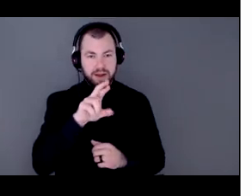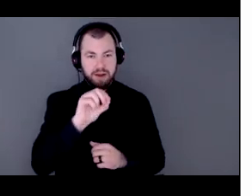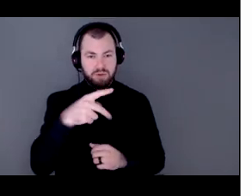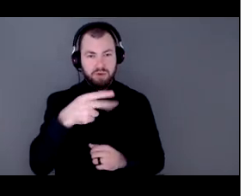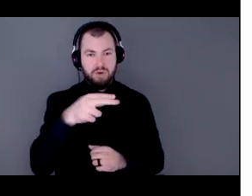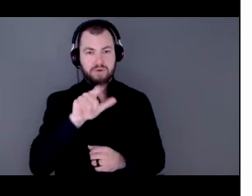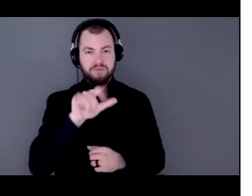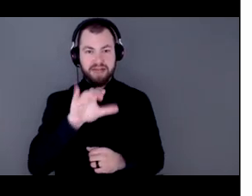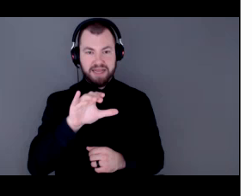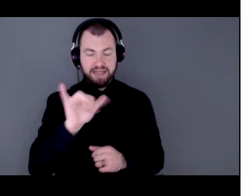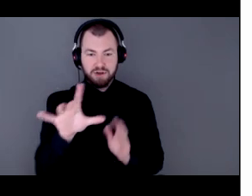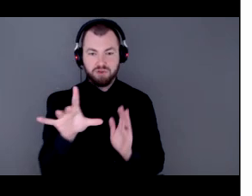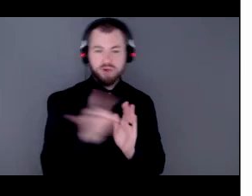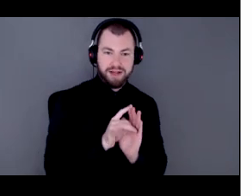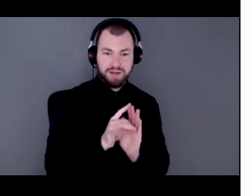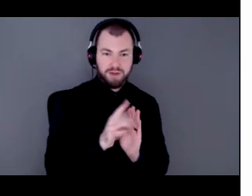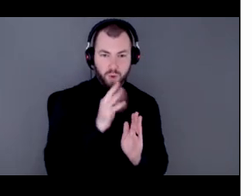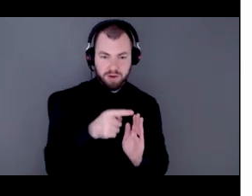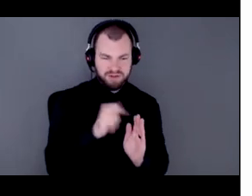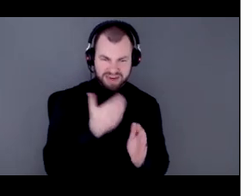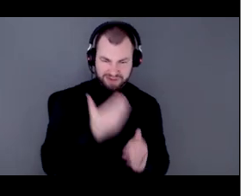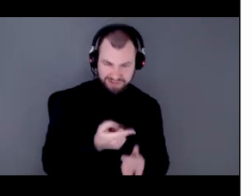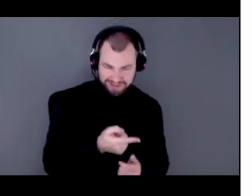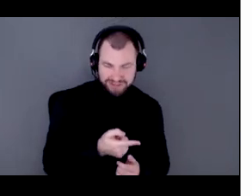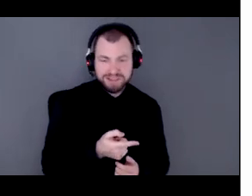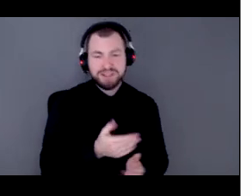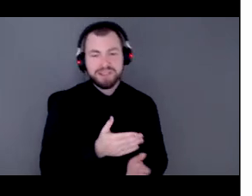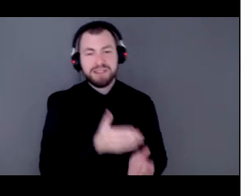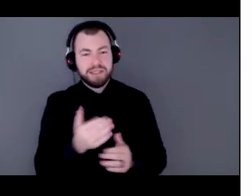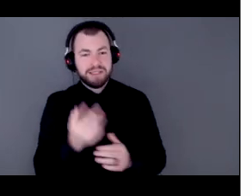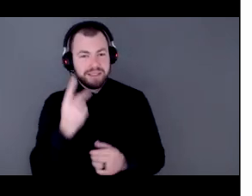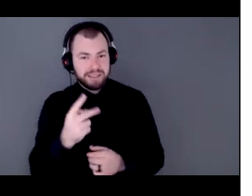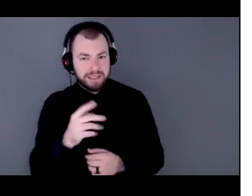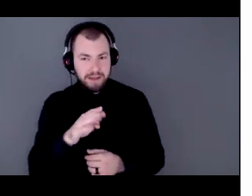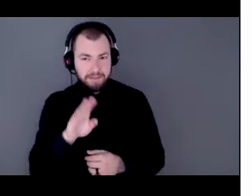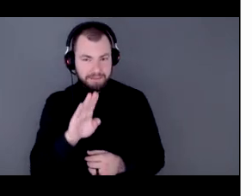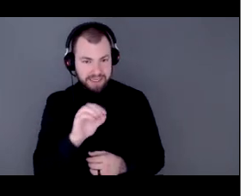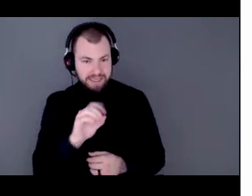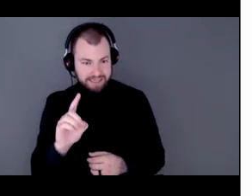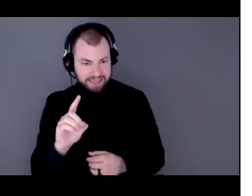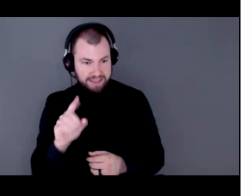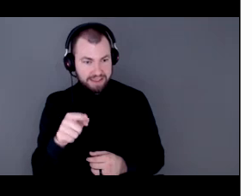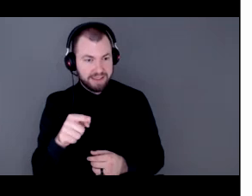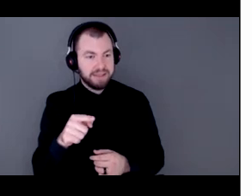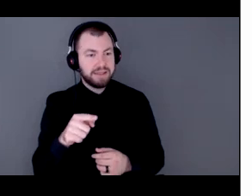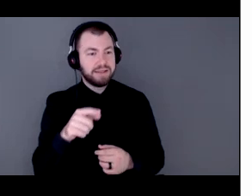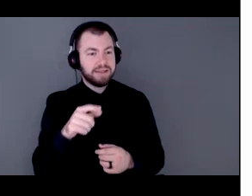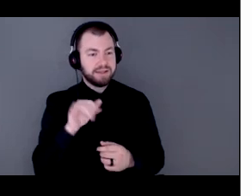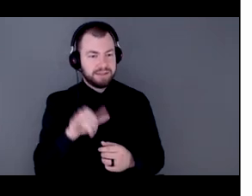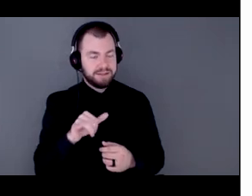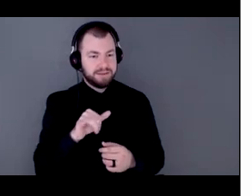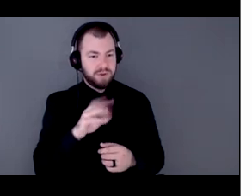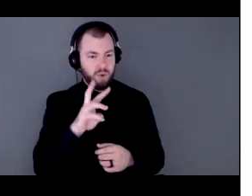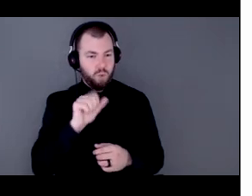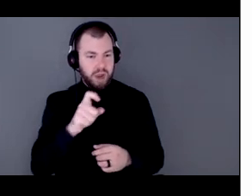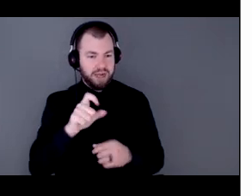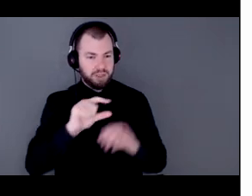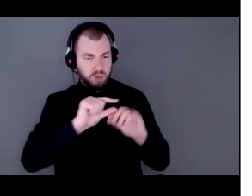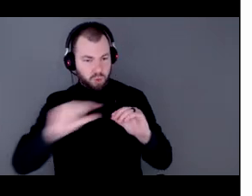not very good for our packaging. And as you can see in B and D, where we are actually wax coating on a paperboard and CNF-based paper,